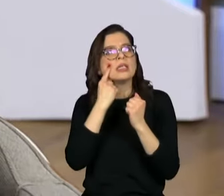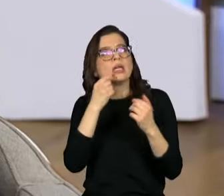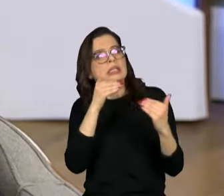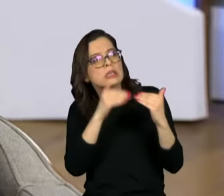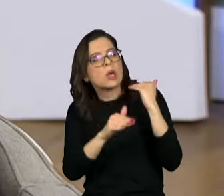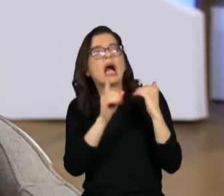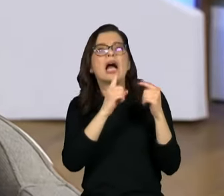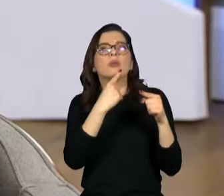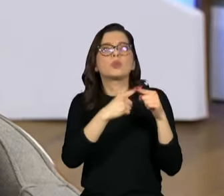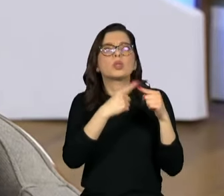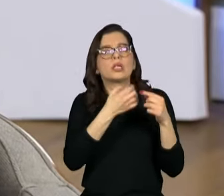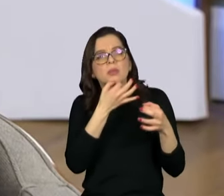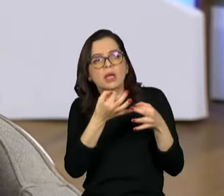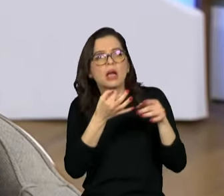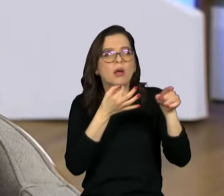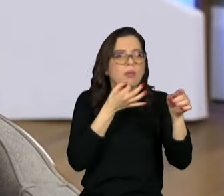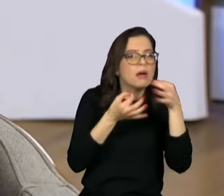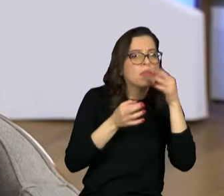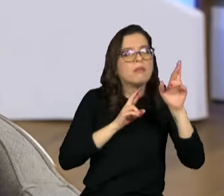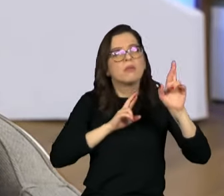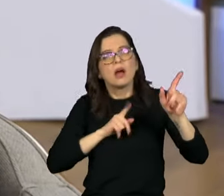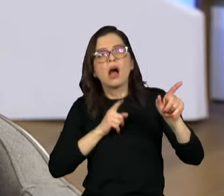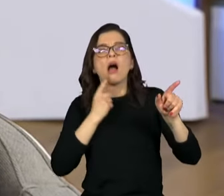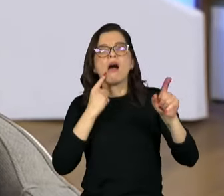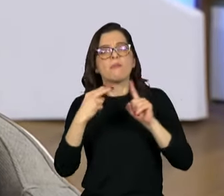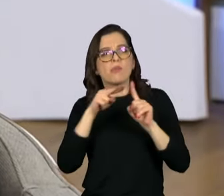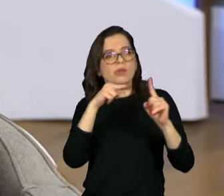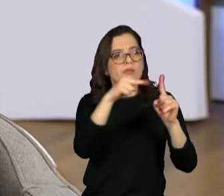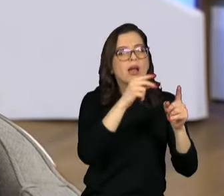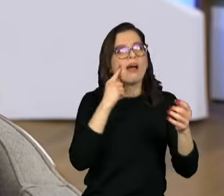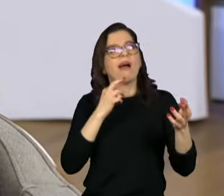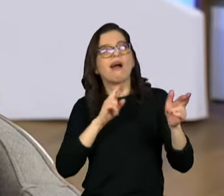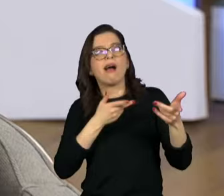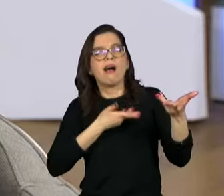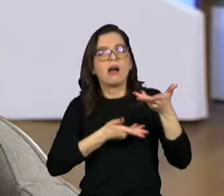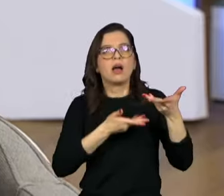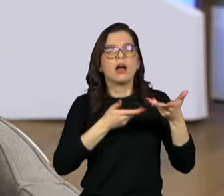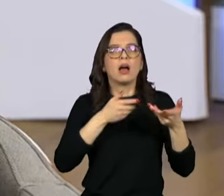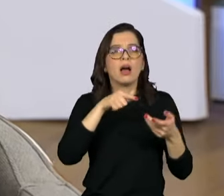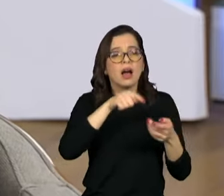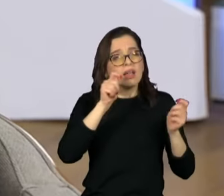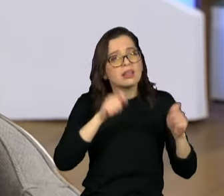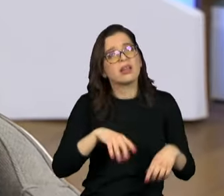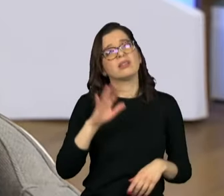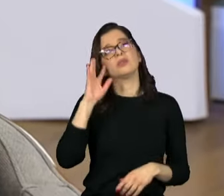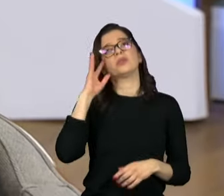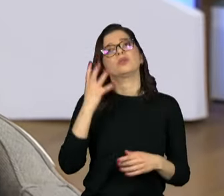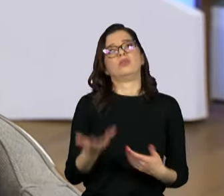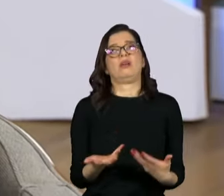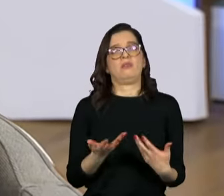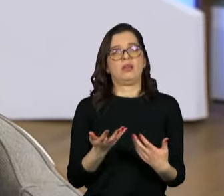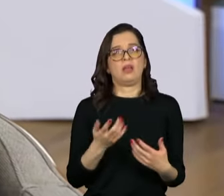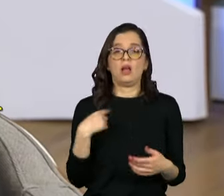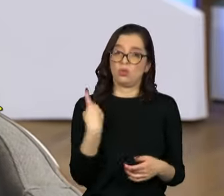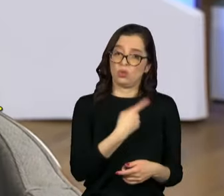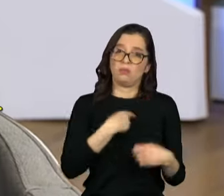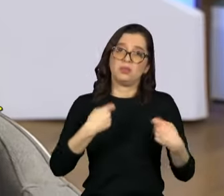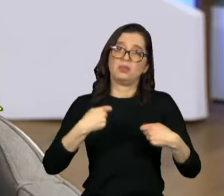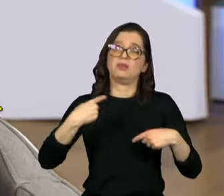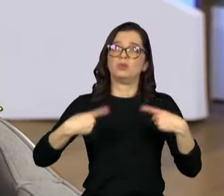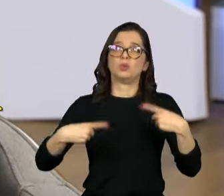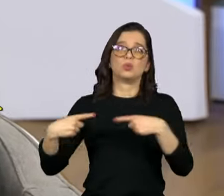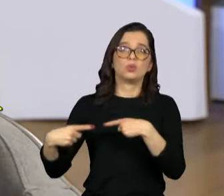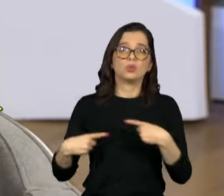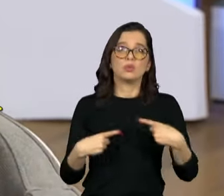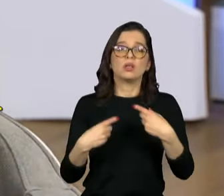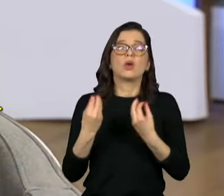disagree with those with different views from ourselves. So part of the solution, perhaps we can discuss